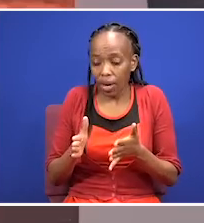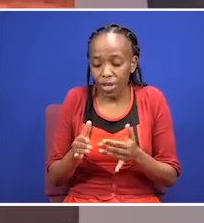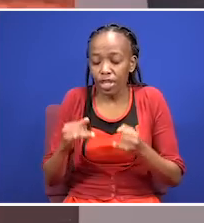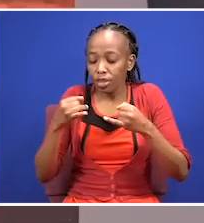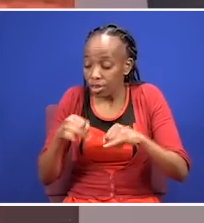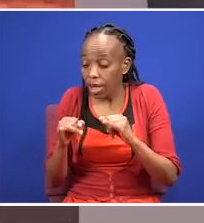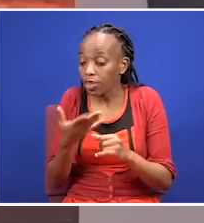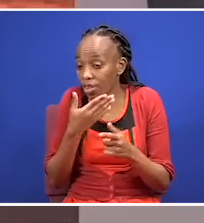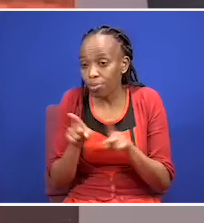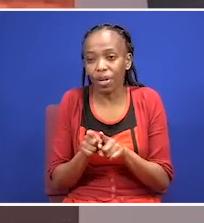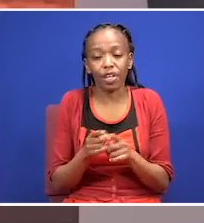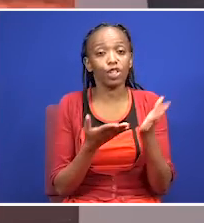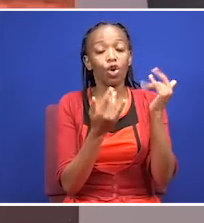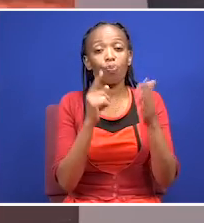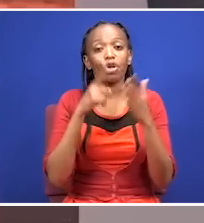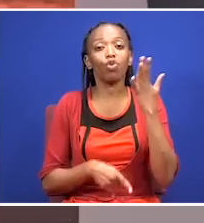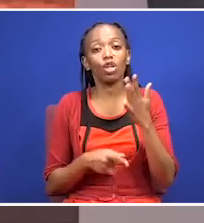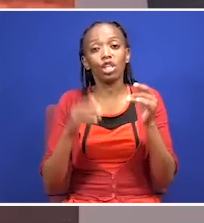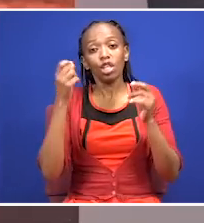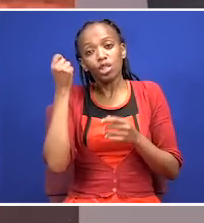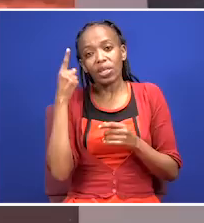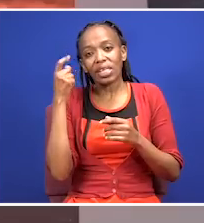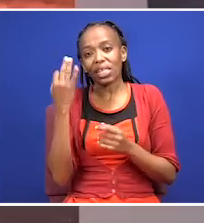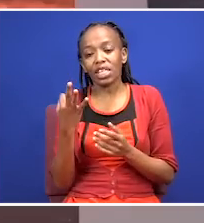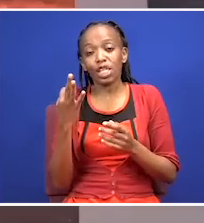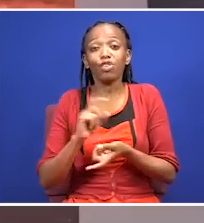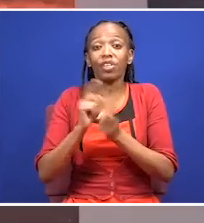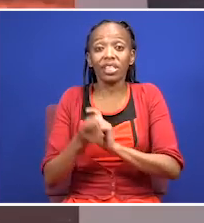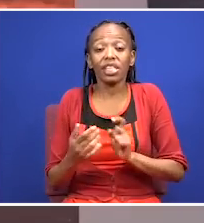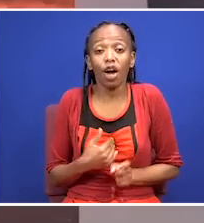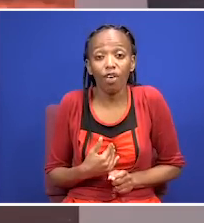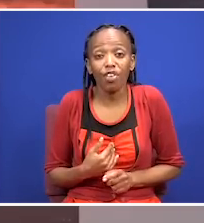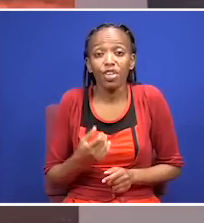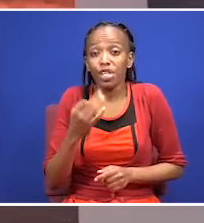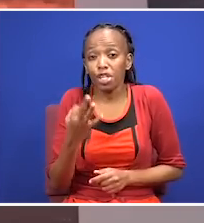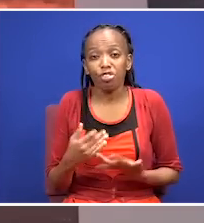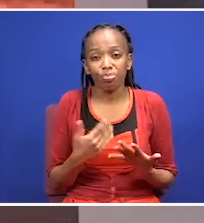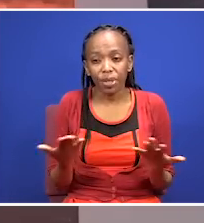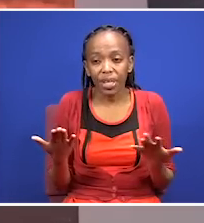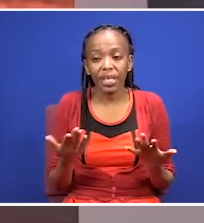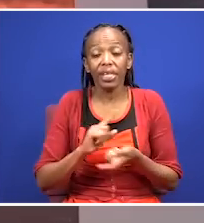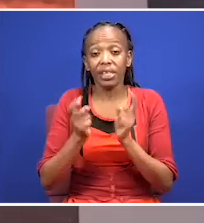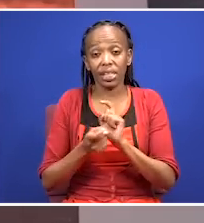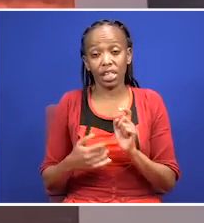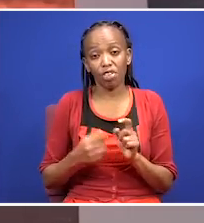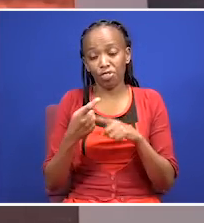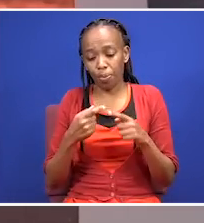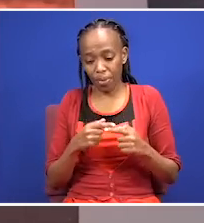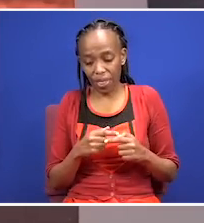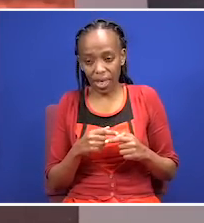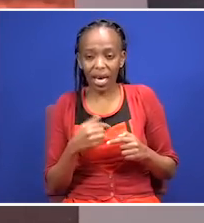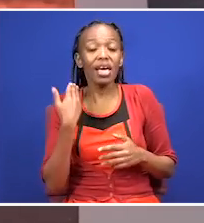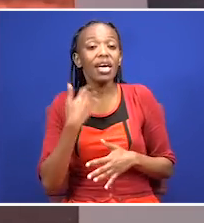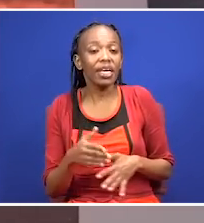tests hoping to determine if they were changed whether there was any transformation from their